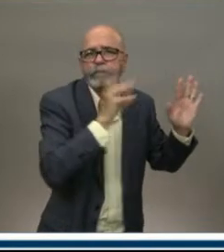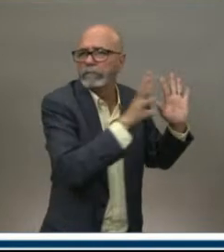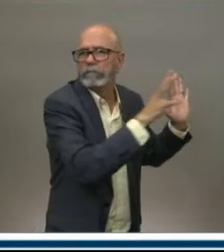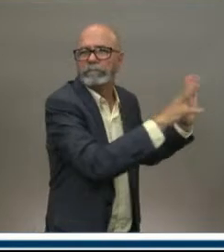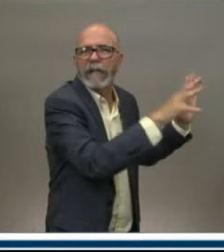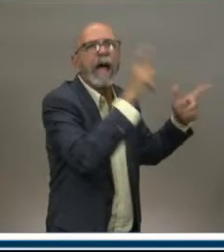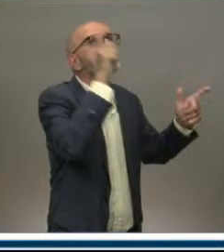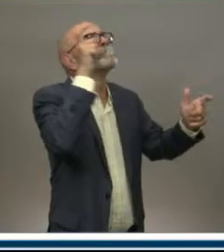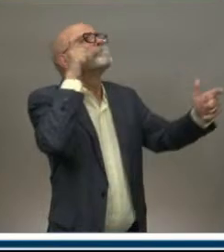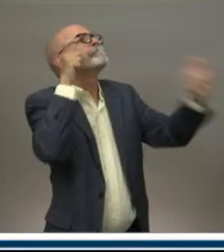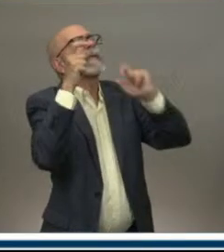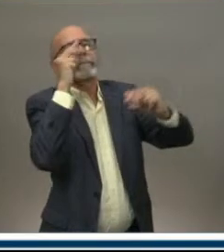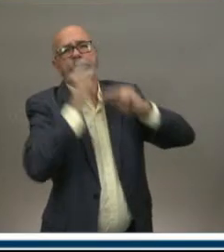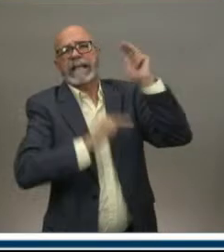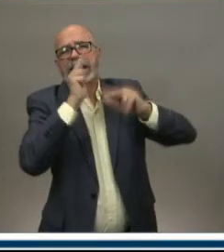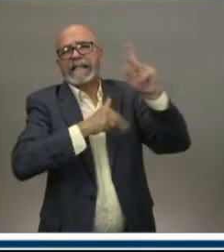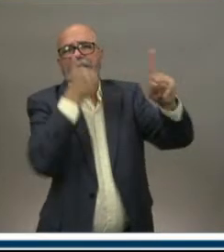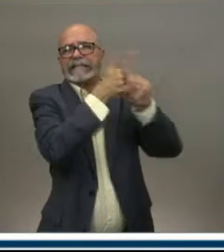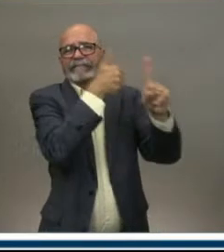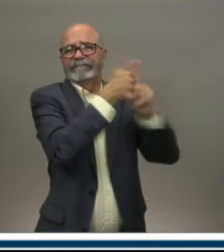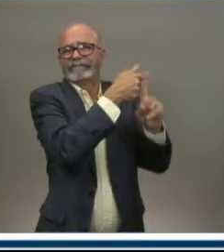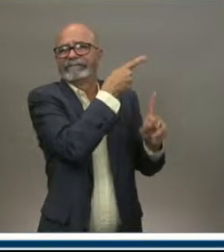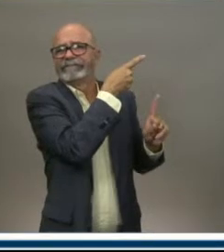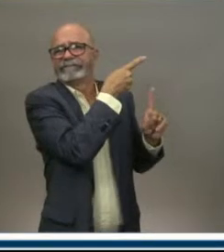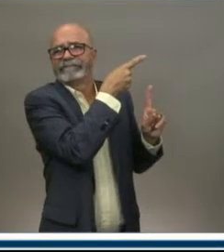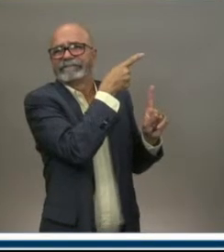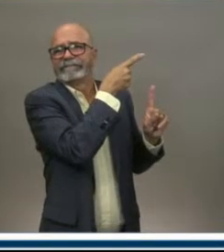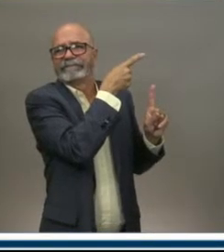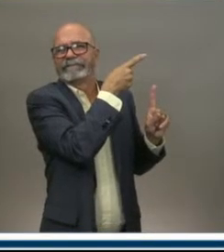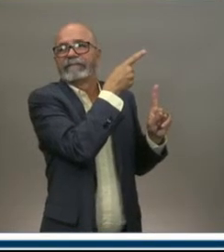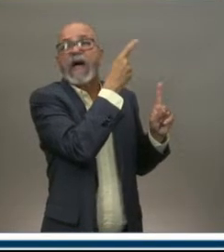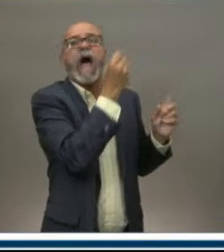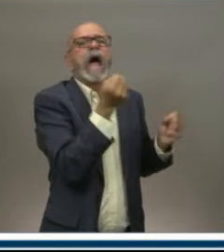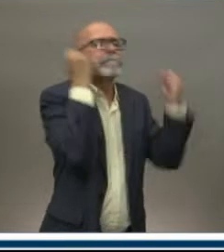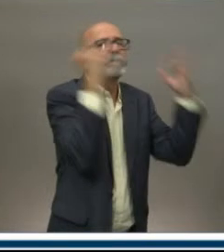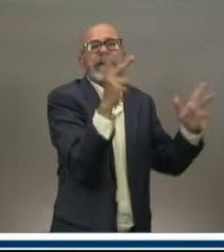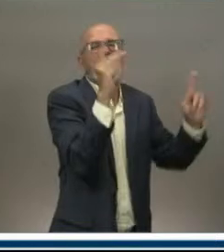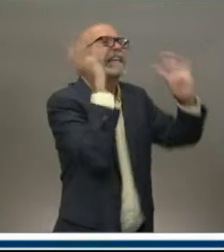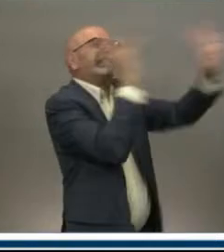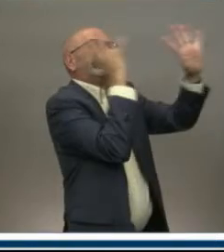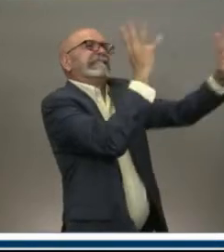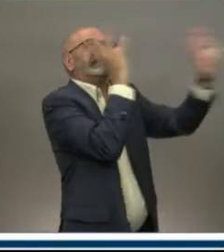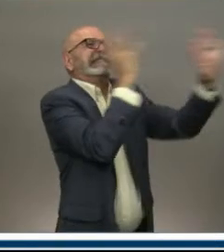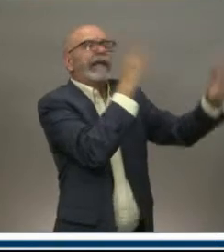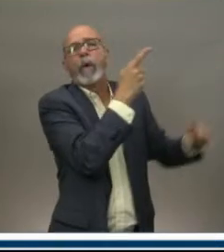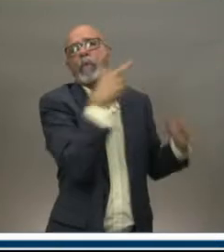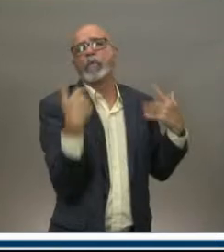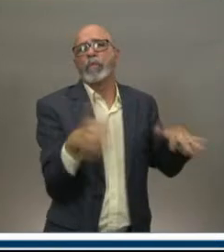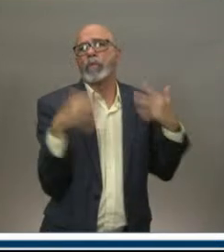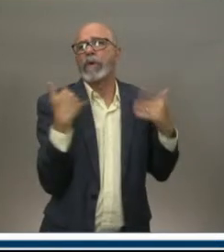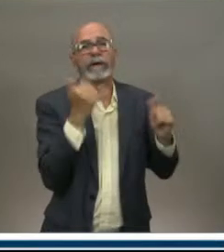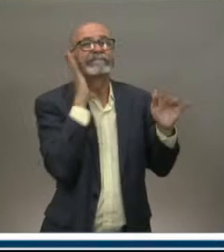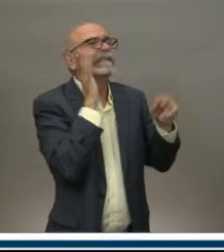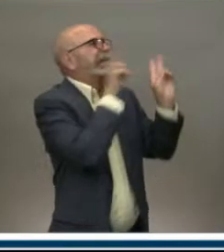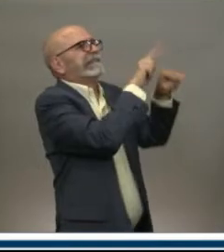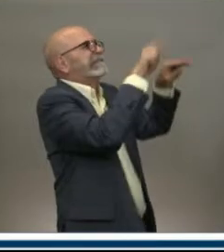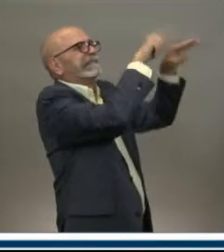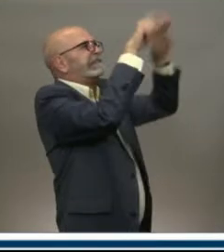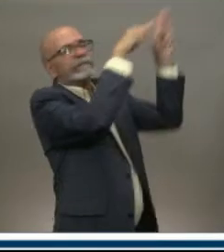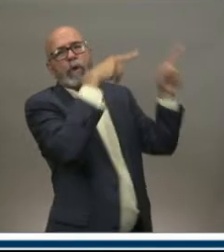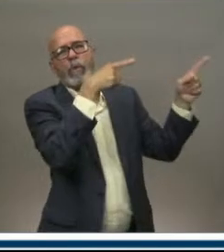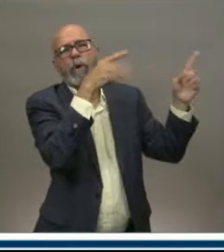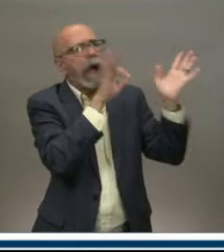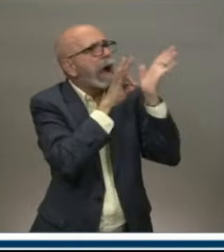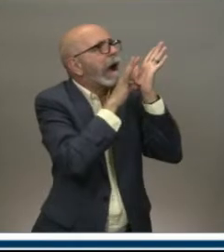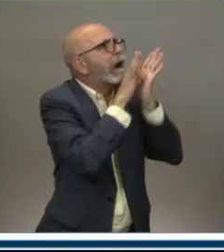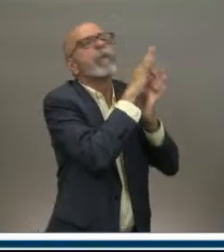total size and occupancy of that facility, which through that size